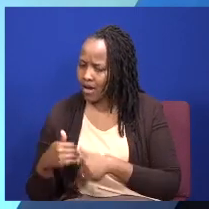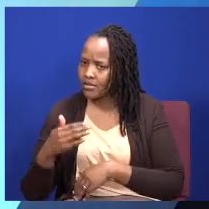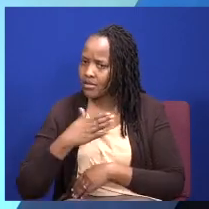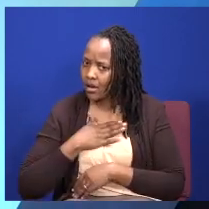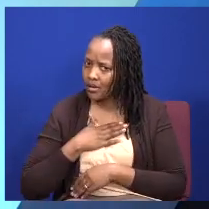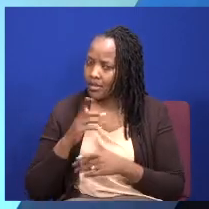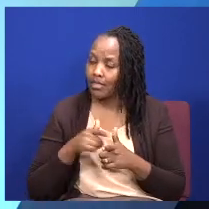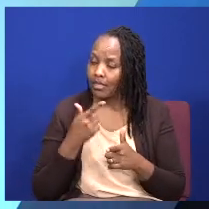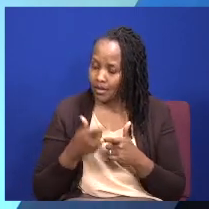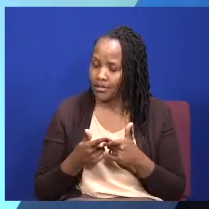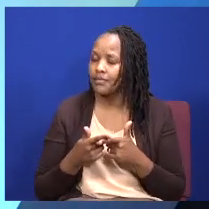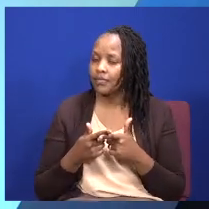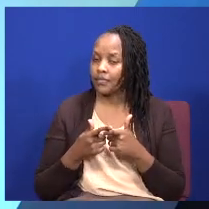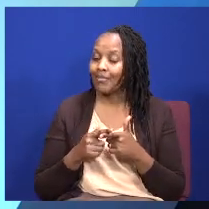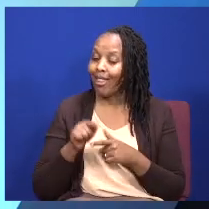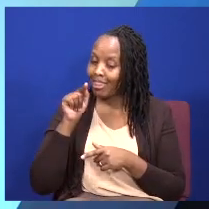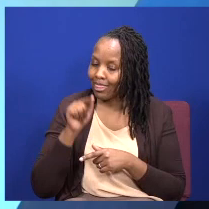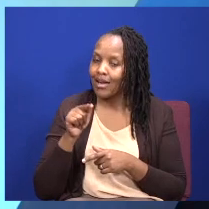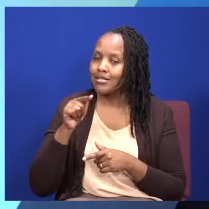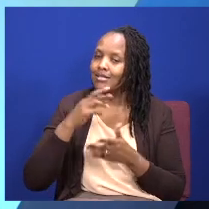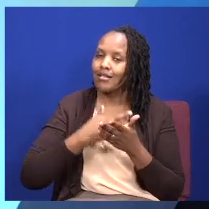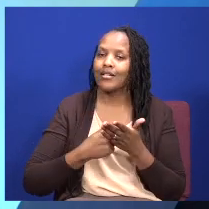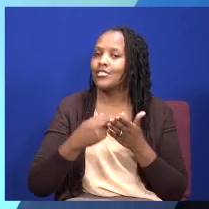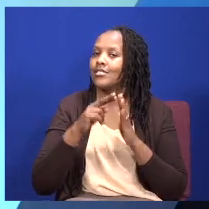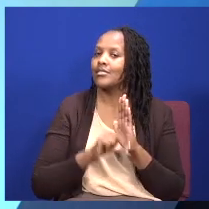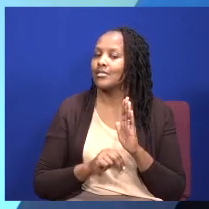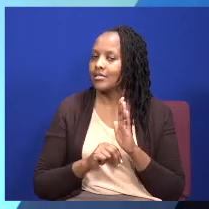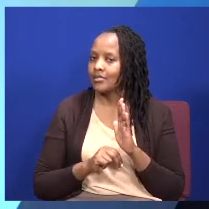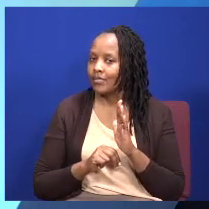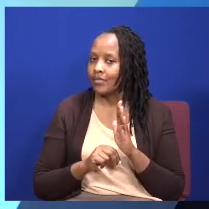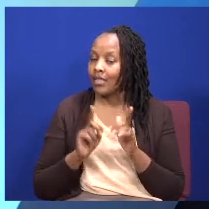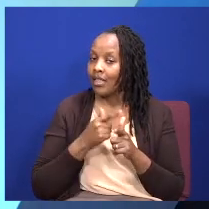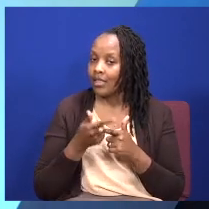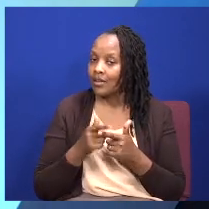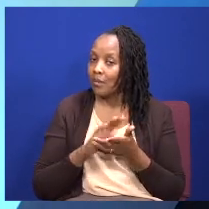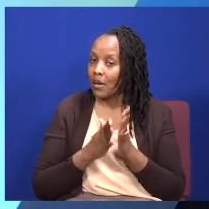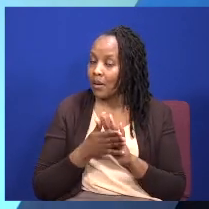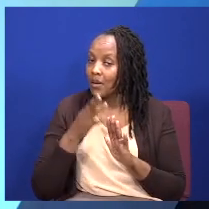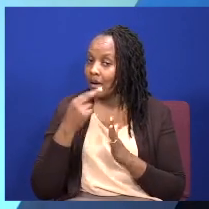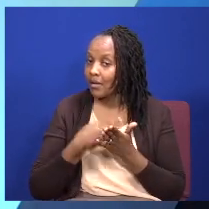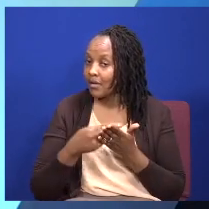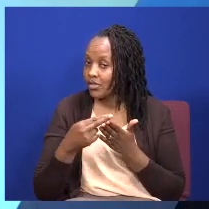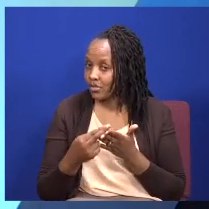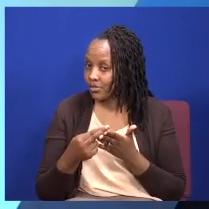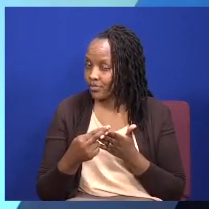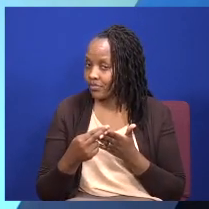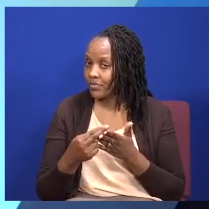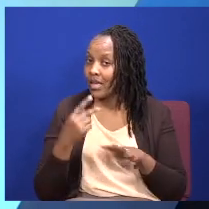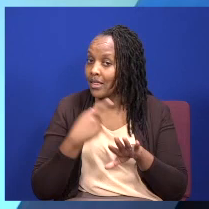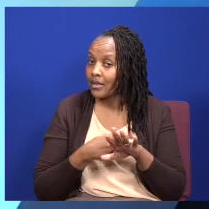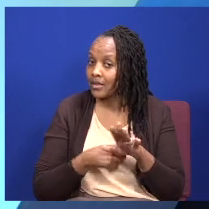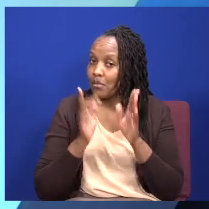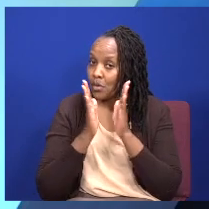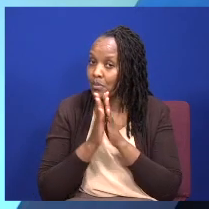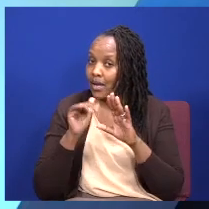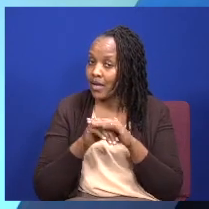as righteousness. We receive the righteousness of Jesus Christ and we become righteous. That means when we pray with faith